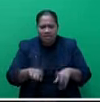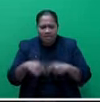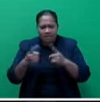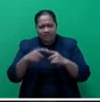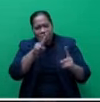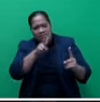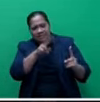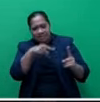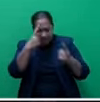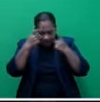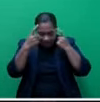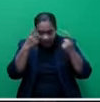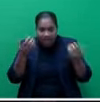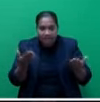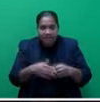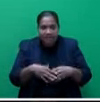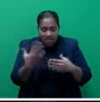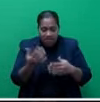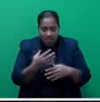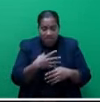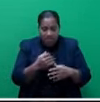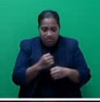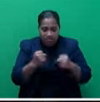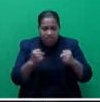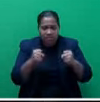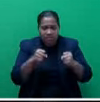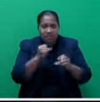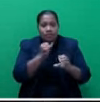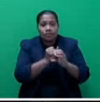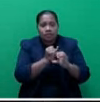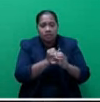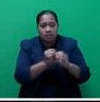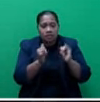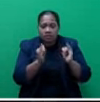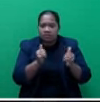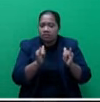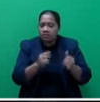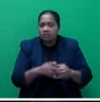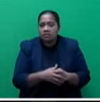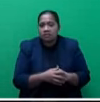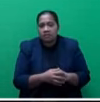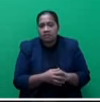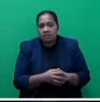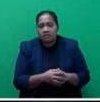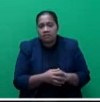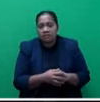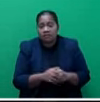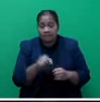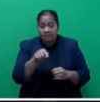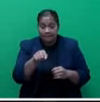viewpoints is an important strength in criminal justice. Specialization derives the bench of the